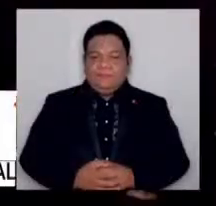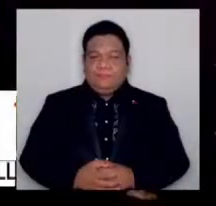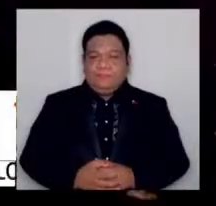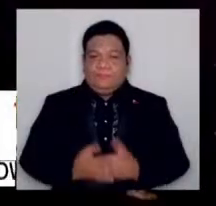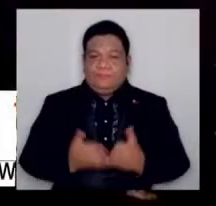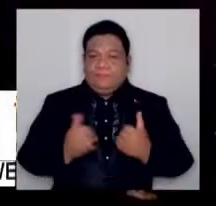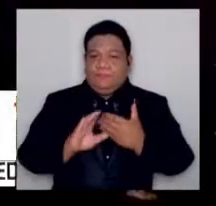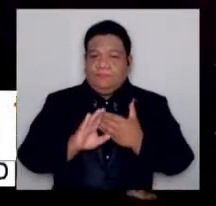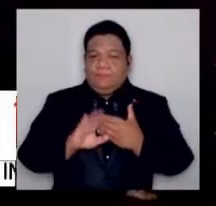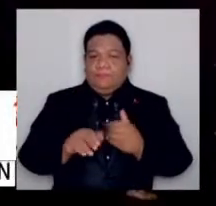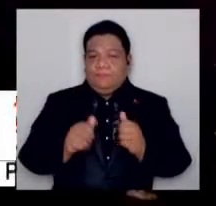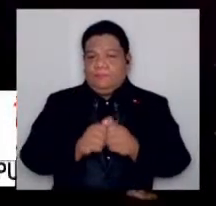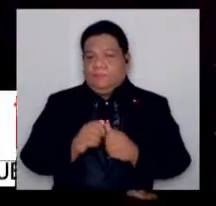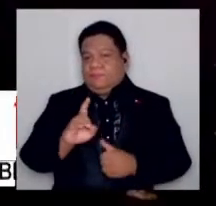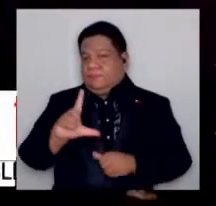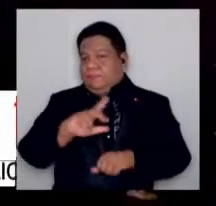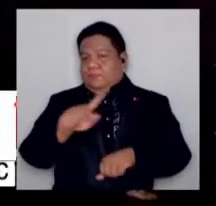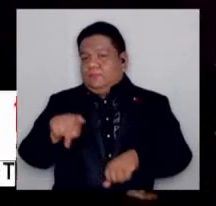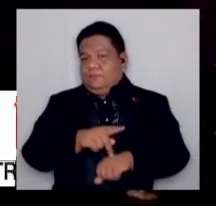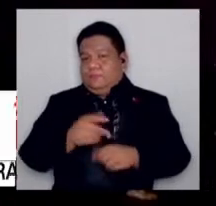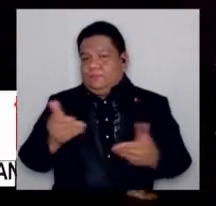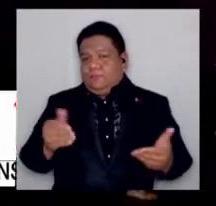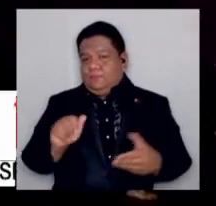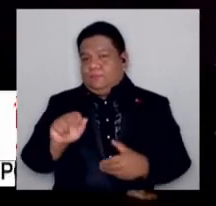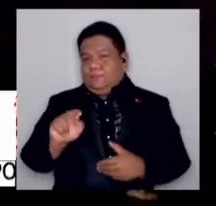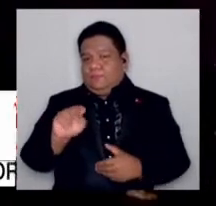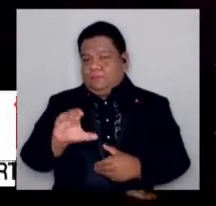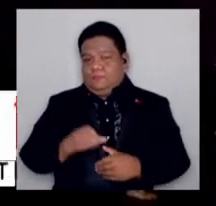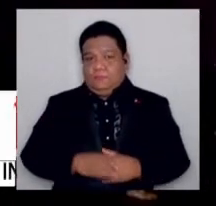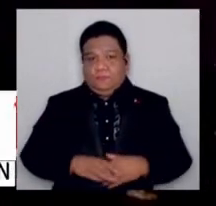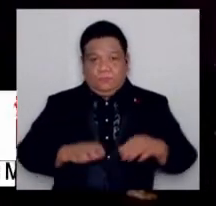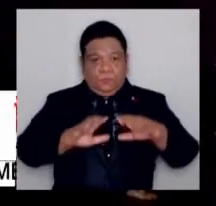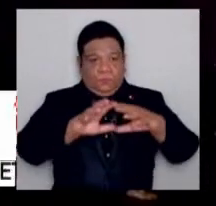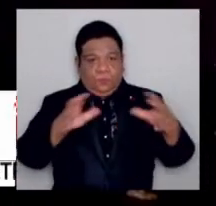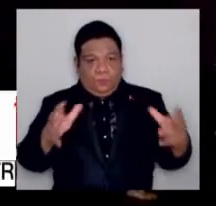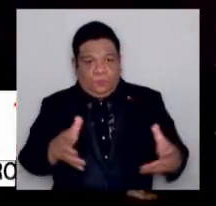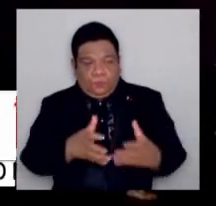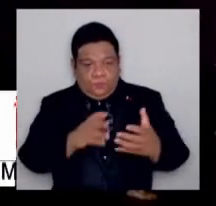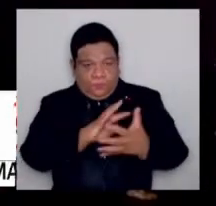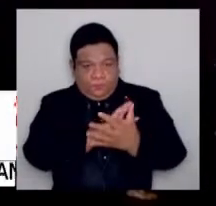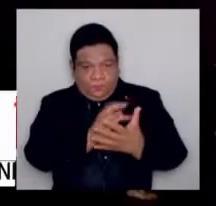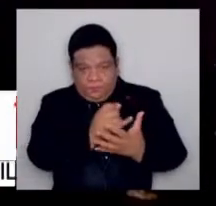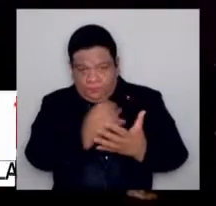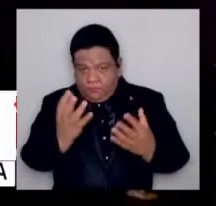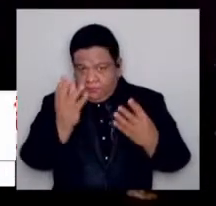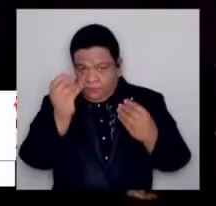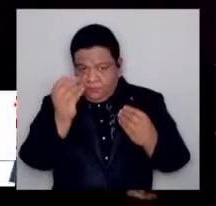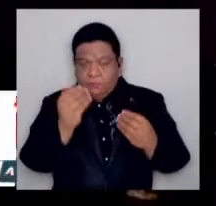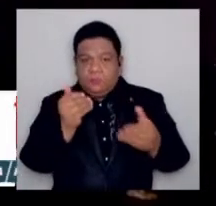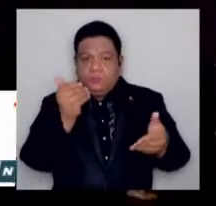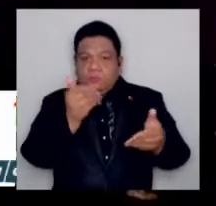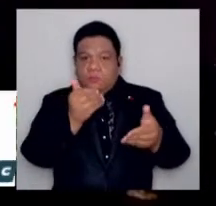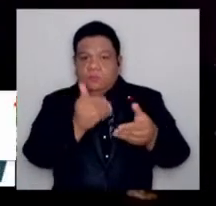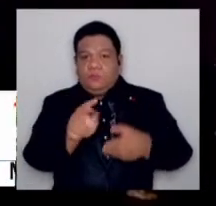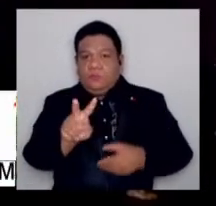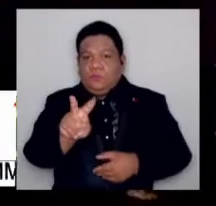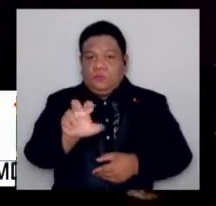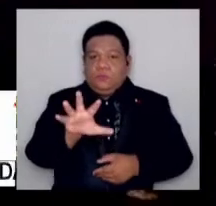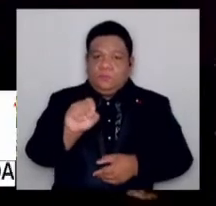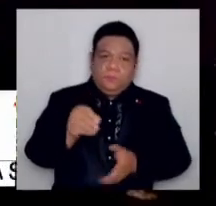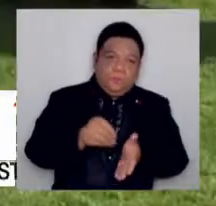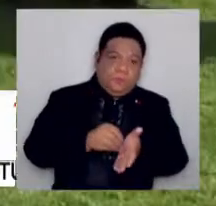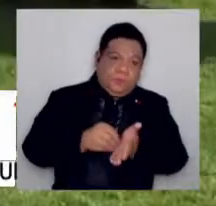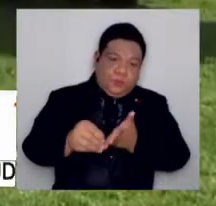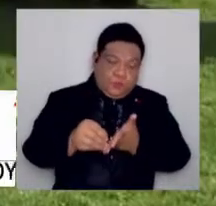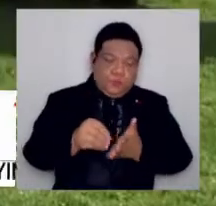Back. You're still Dateline Philippines here on ANC. Global COVID-19 cases now approaching the 250 million mark. But over